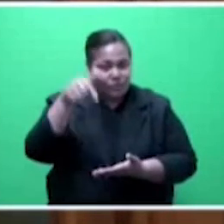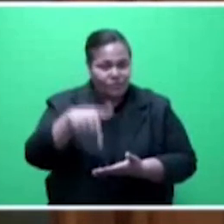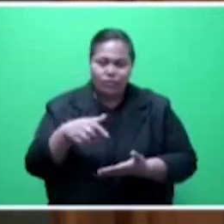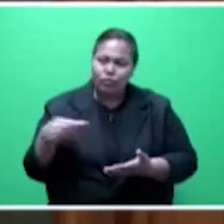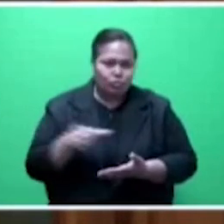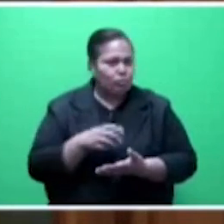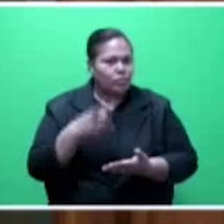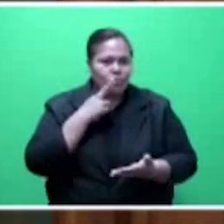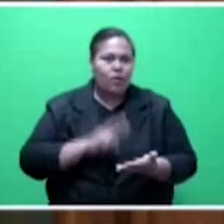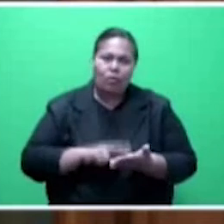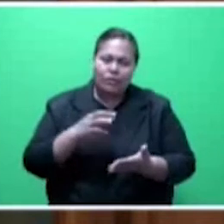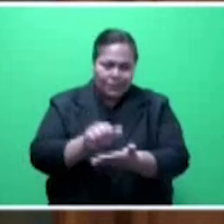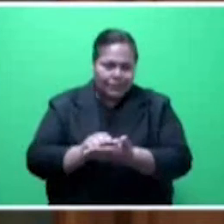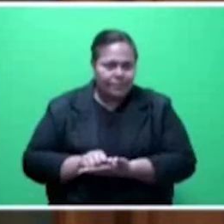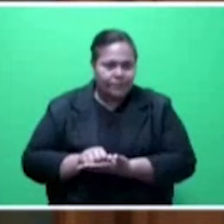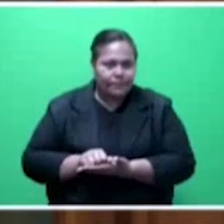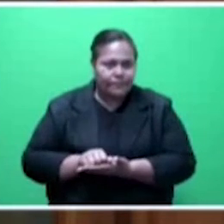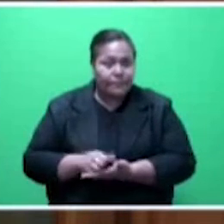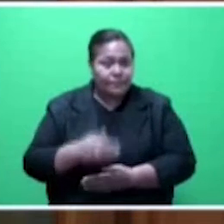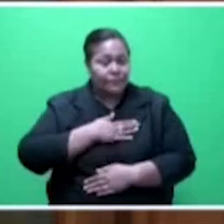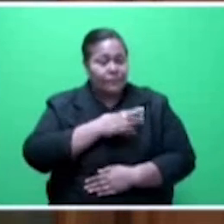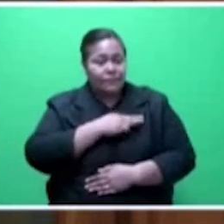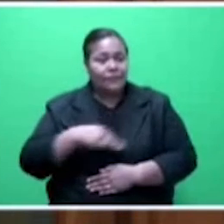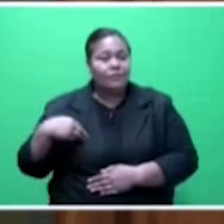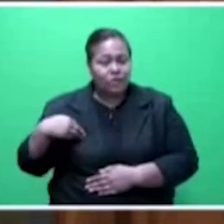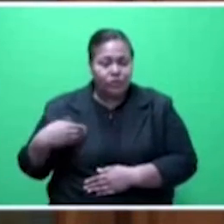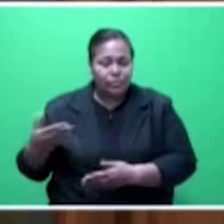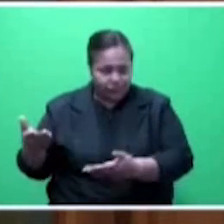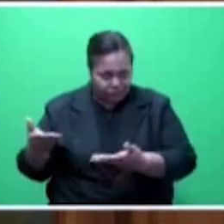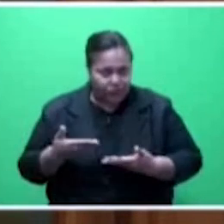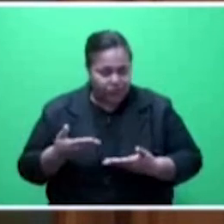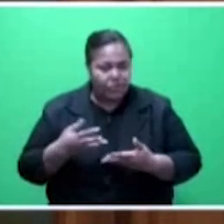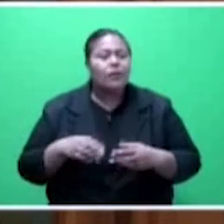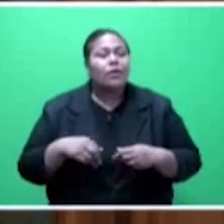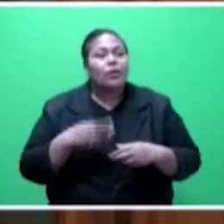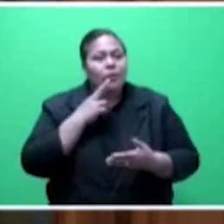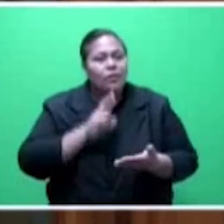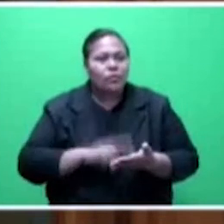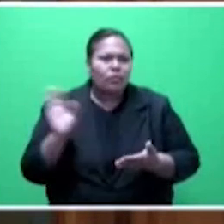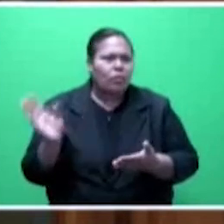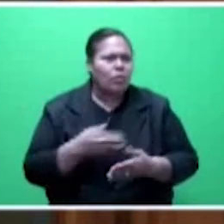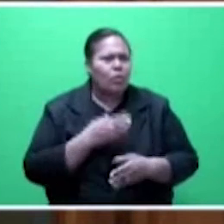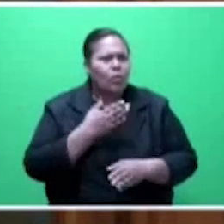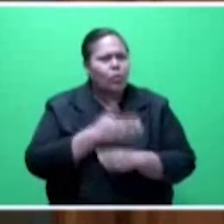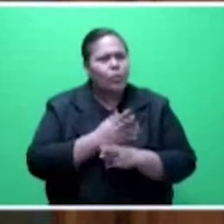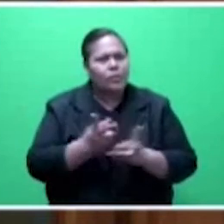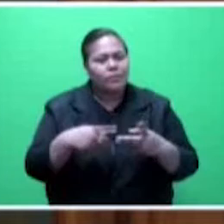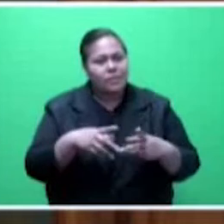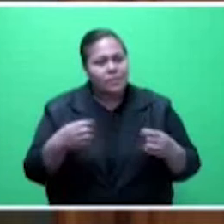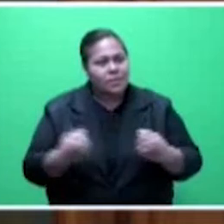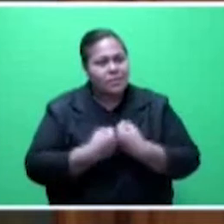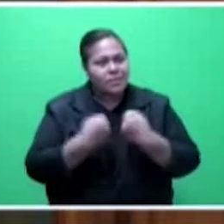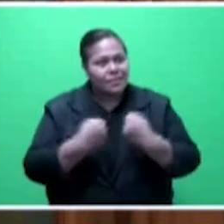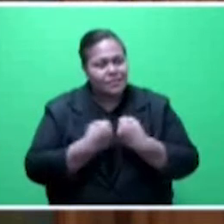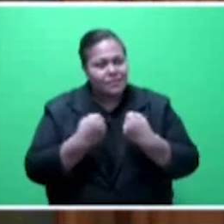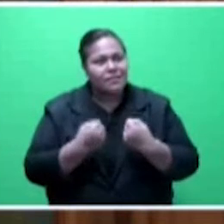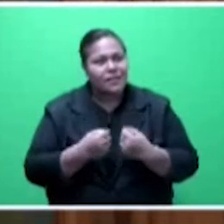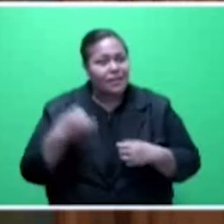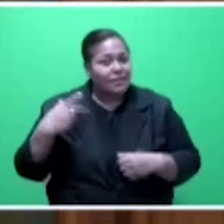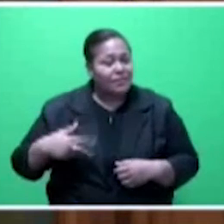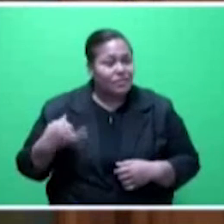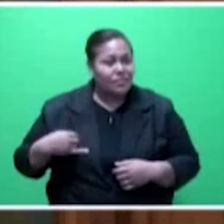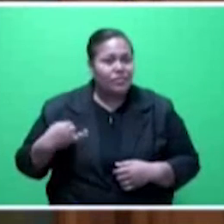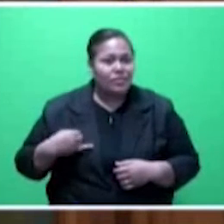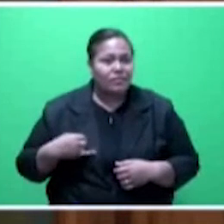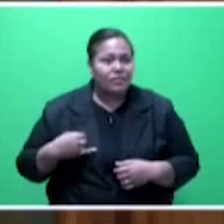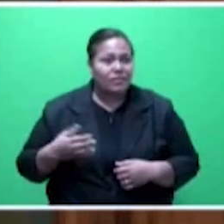Fiji. My ministry has maintained records of workplace accidents and injuries since the enactment of Health and Safety